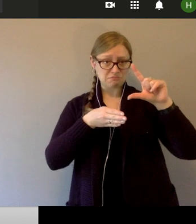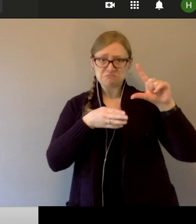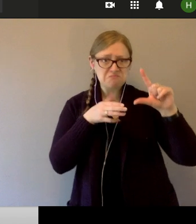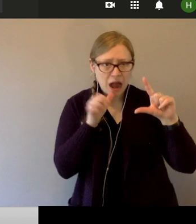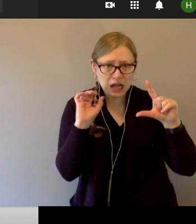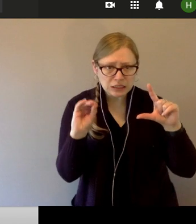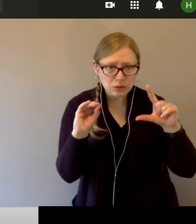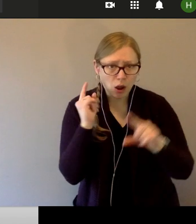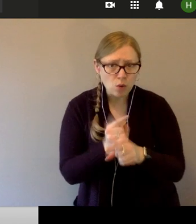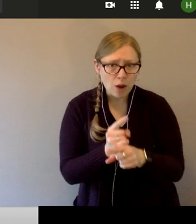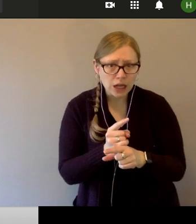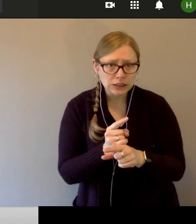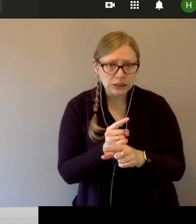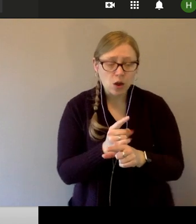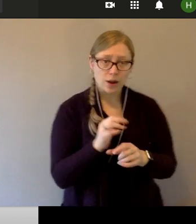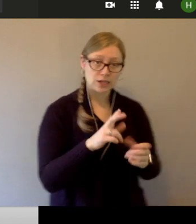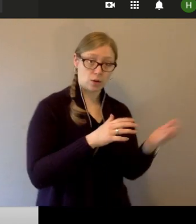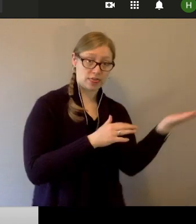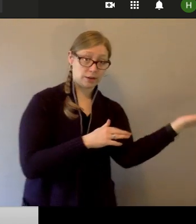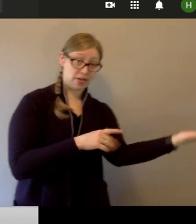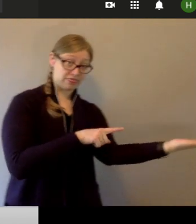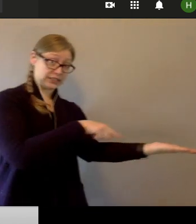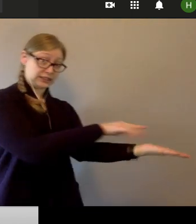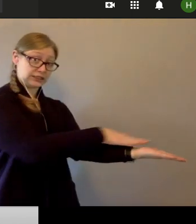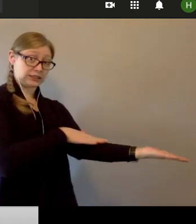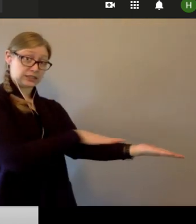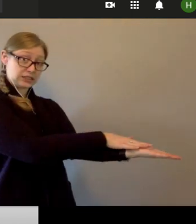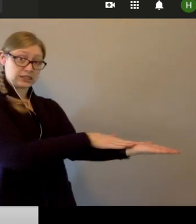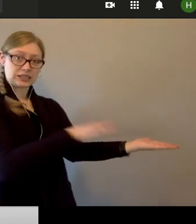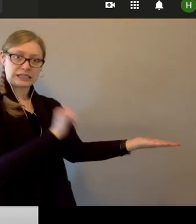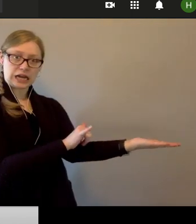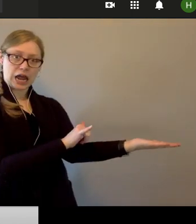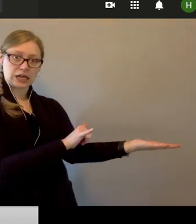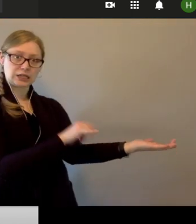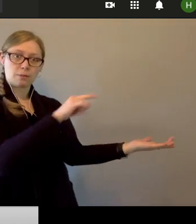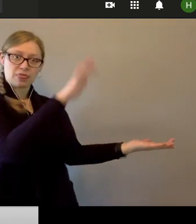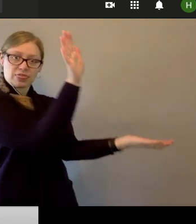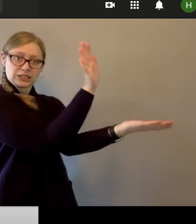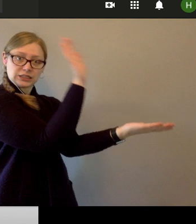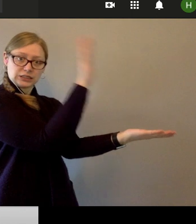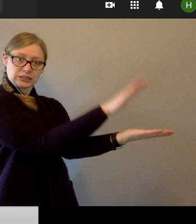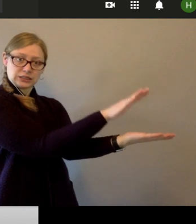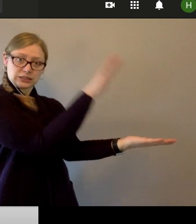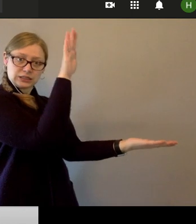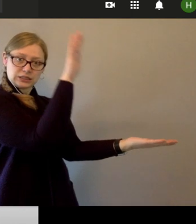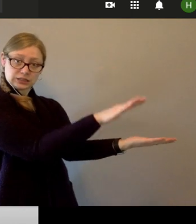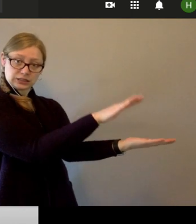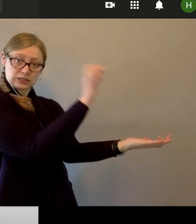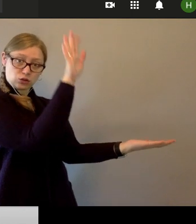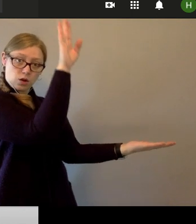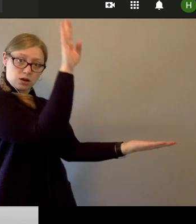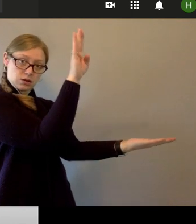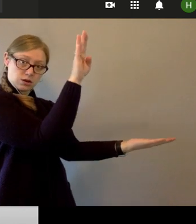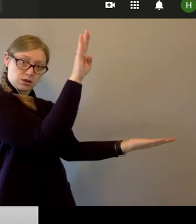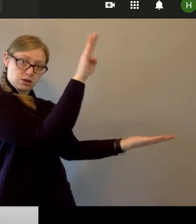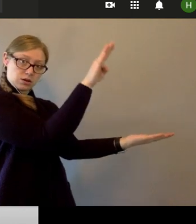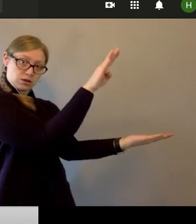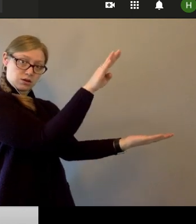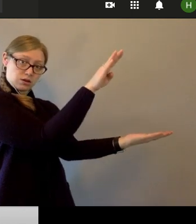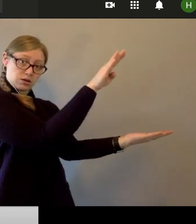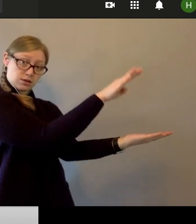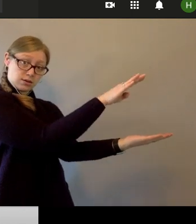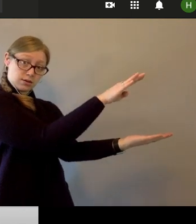still, but then I'm going to move this side so it gets smaller. So I keep moving it down, I keep moving it down, I keep moving